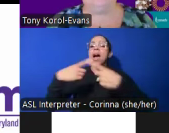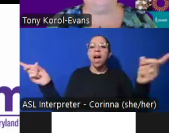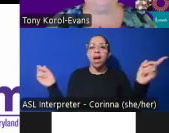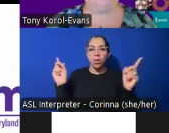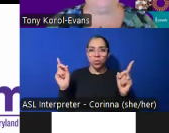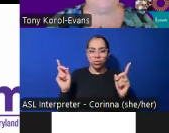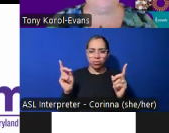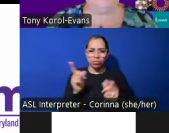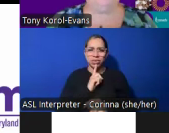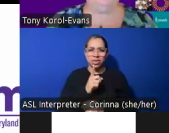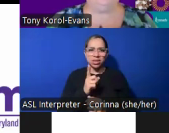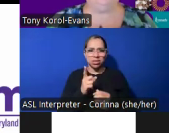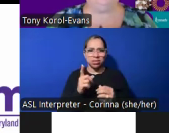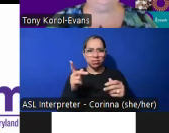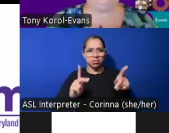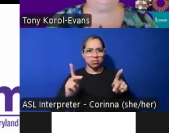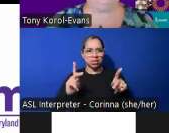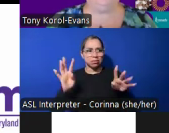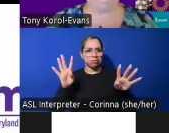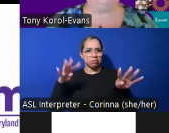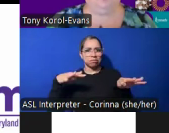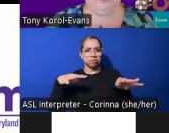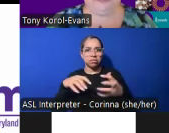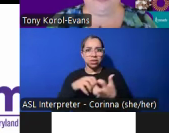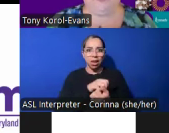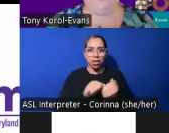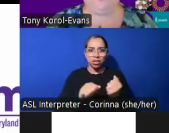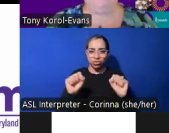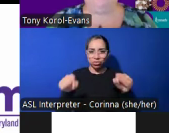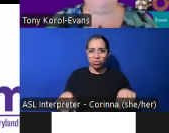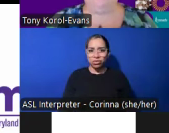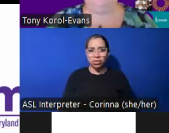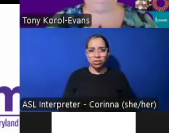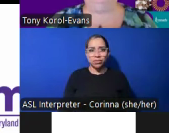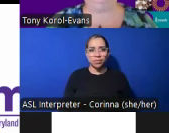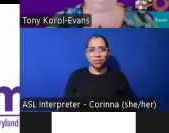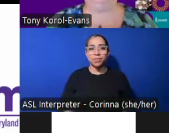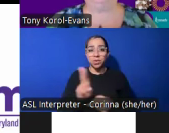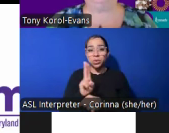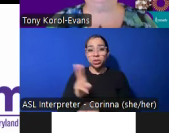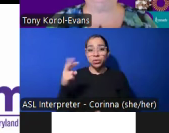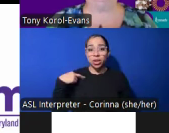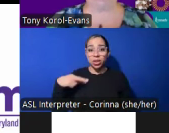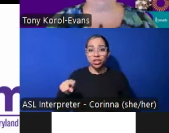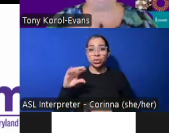them. And using religious or cultural beliefs